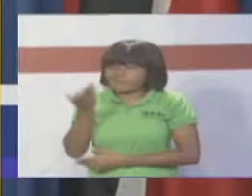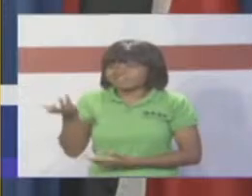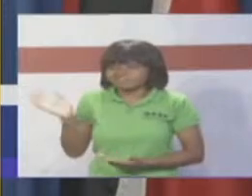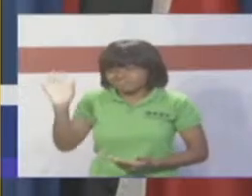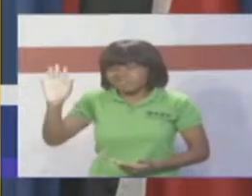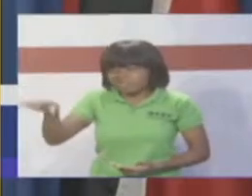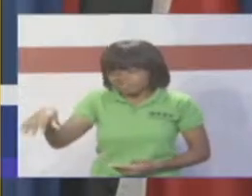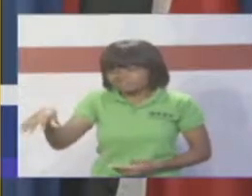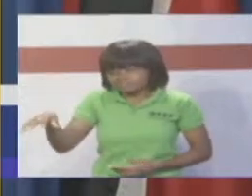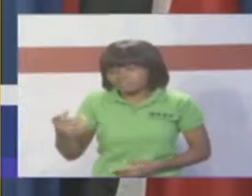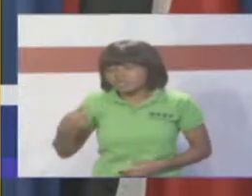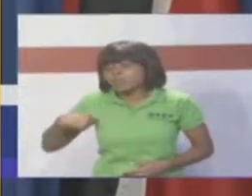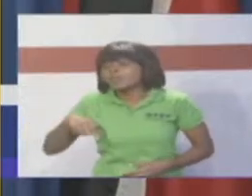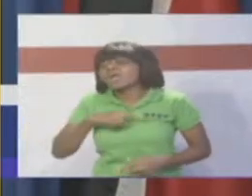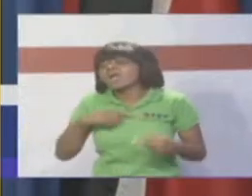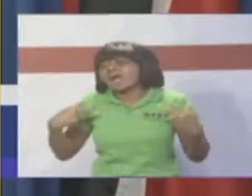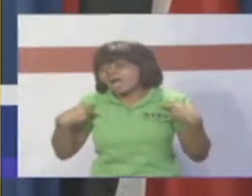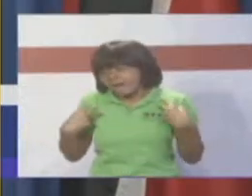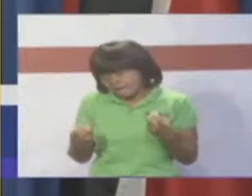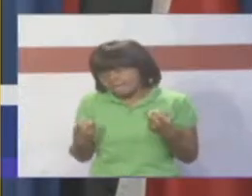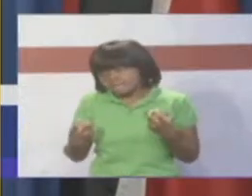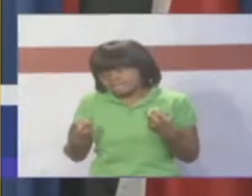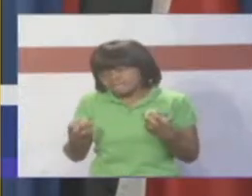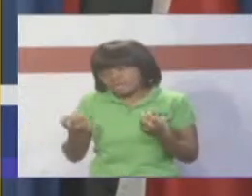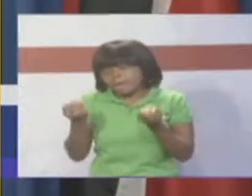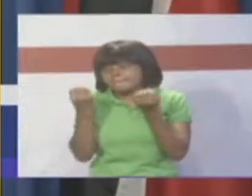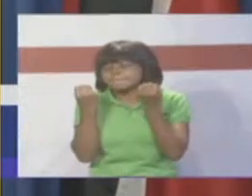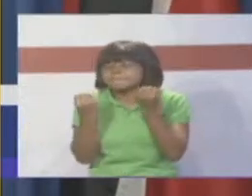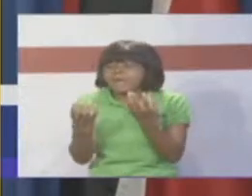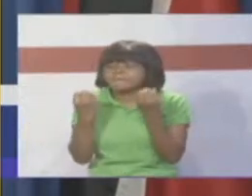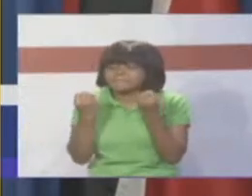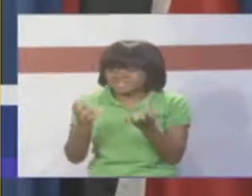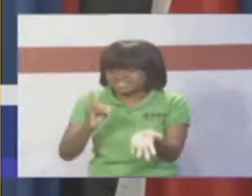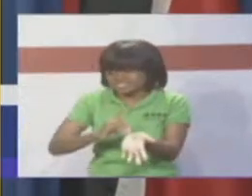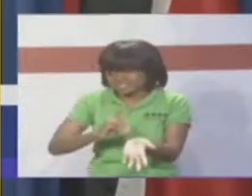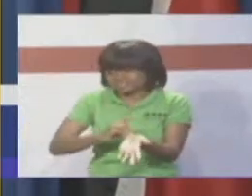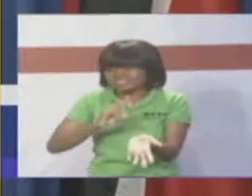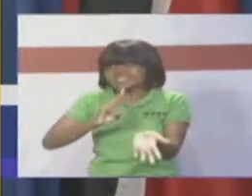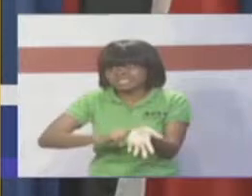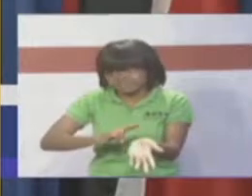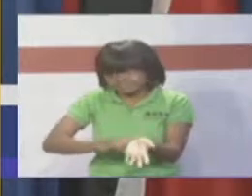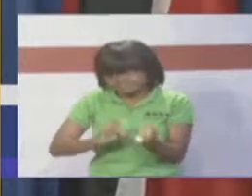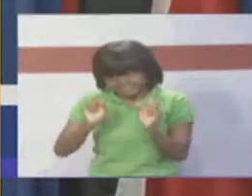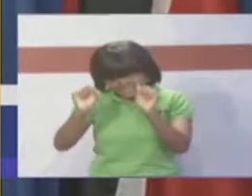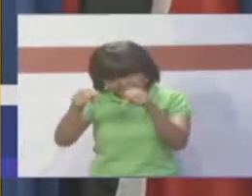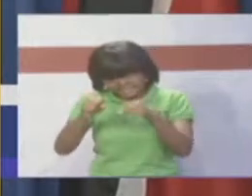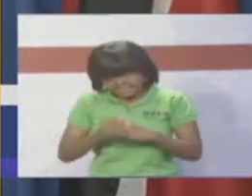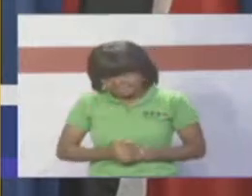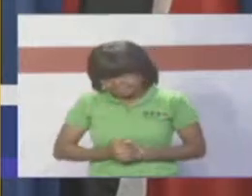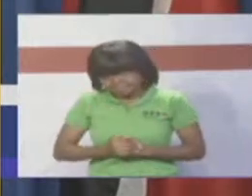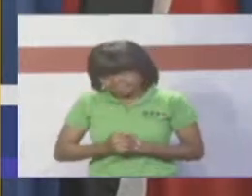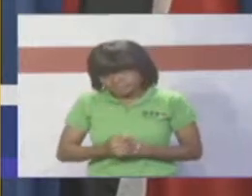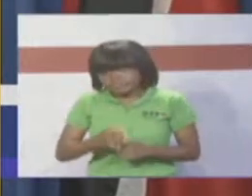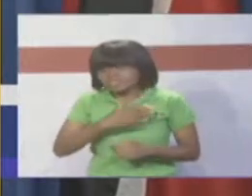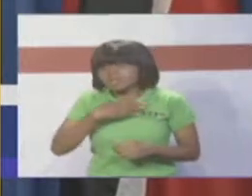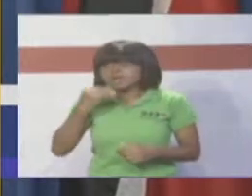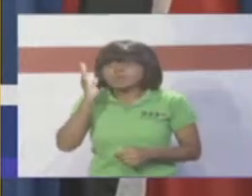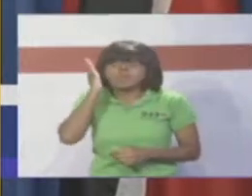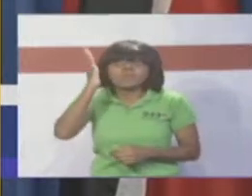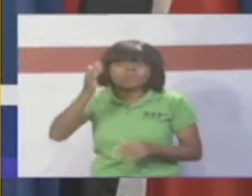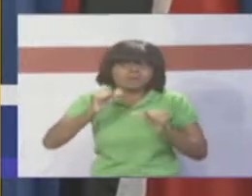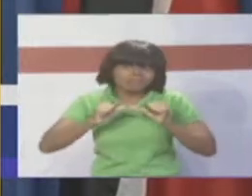pandemic. We are exceeding it in many instances. And the state will continue to provide